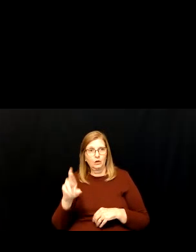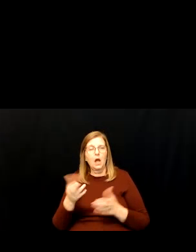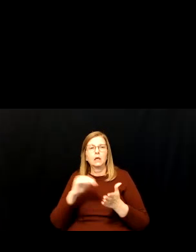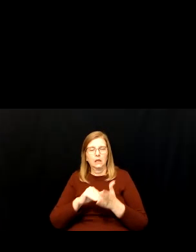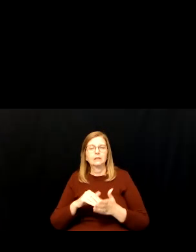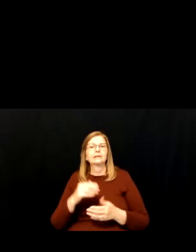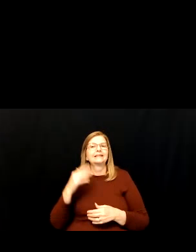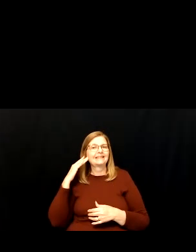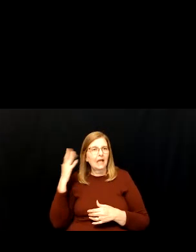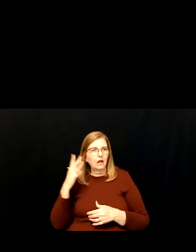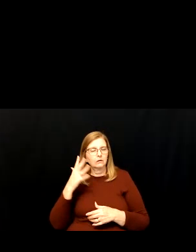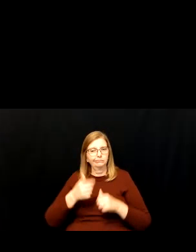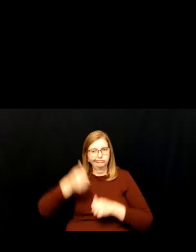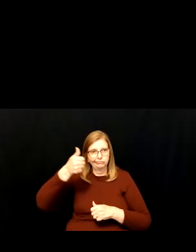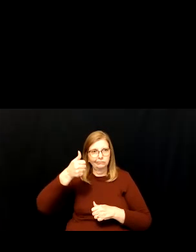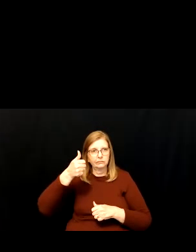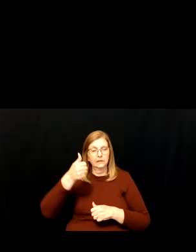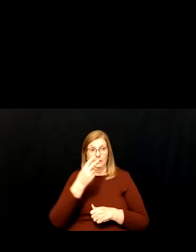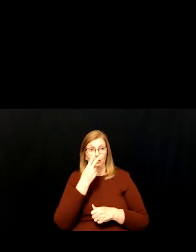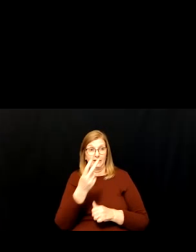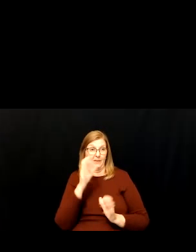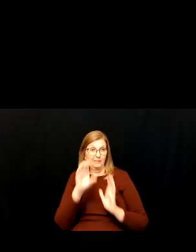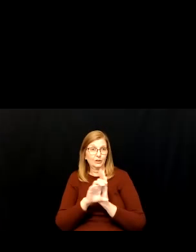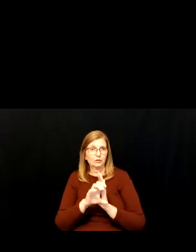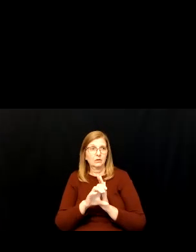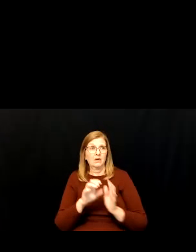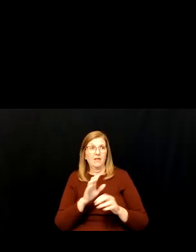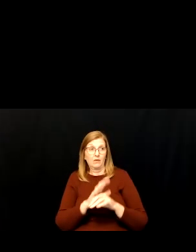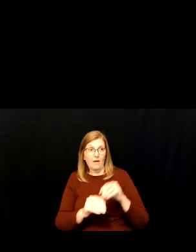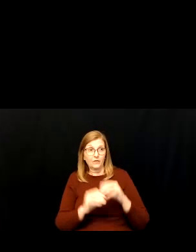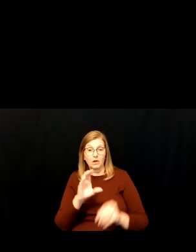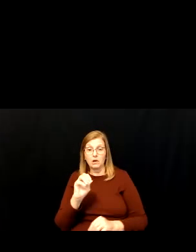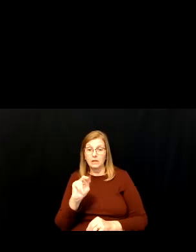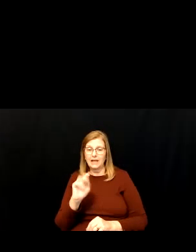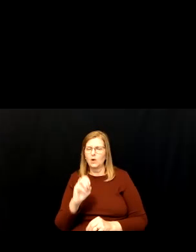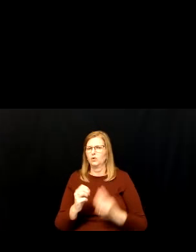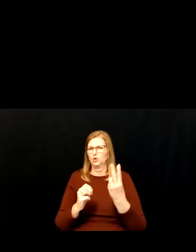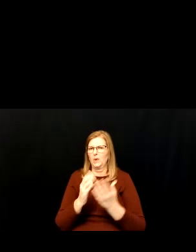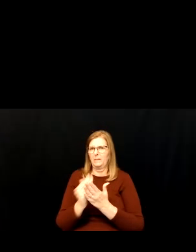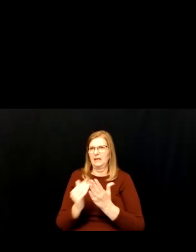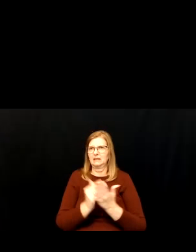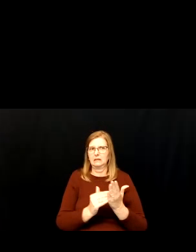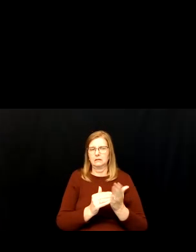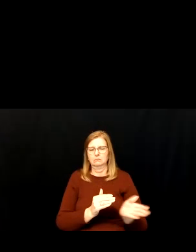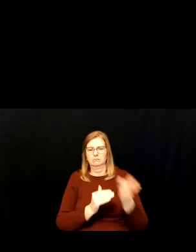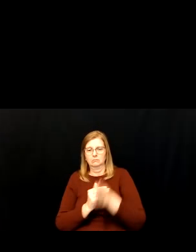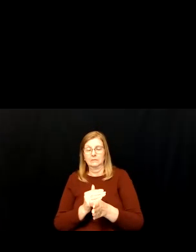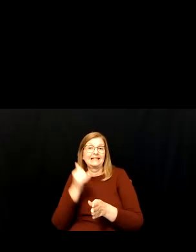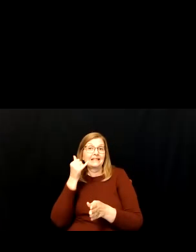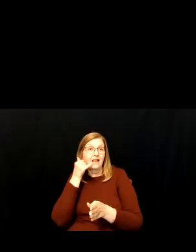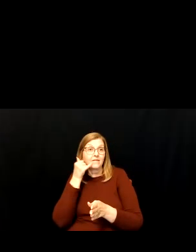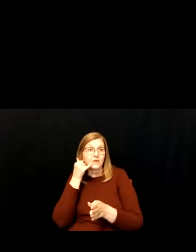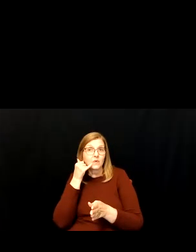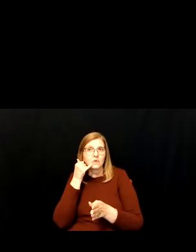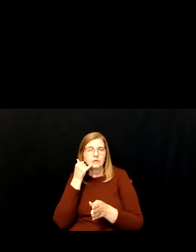the speech. In looking at that picture, the Comfort Contago has 2 pieces to it, where the telephone amplifier is actually